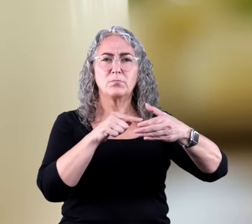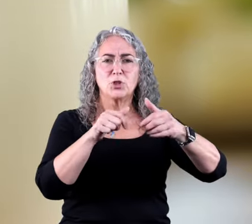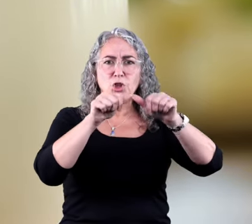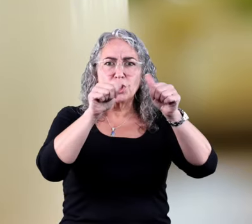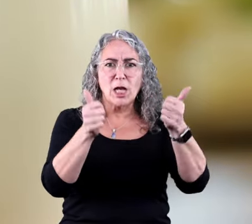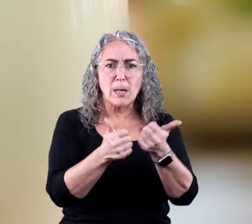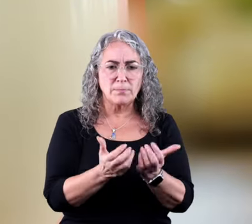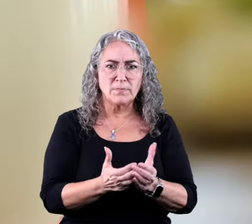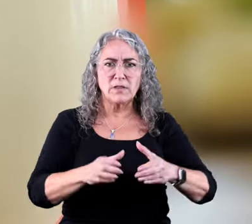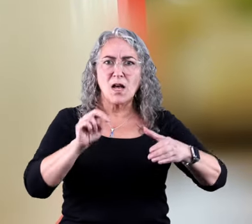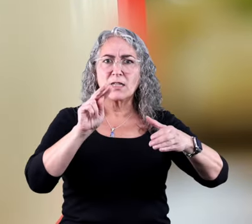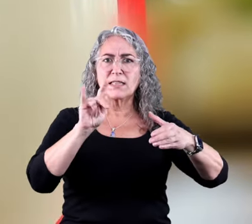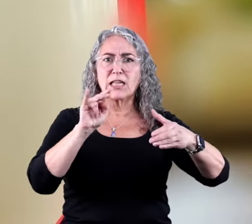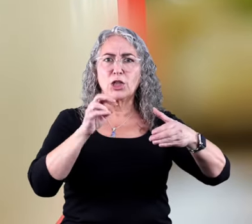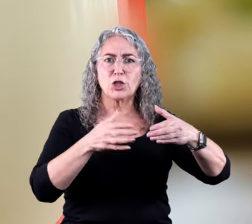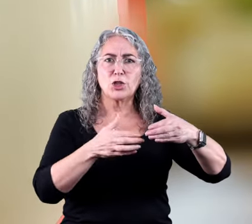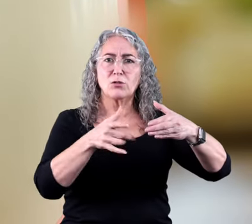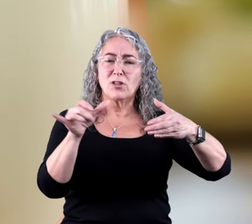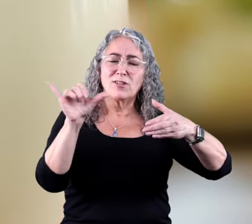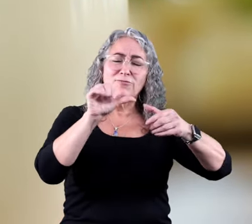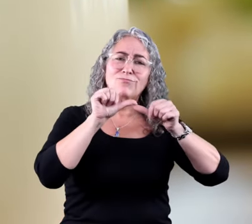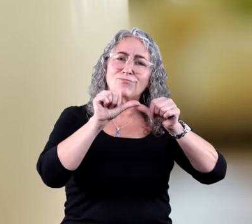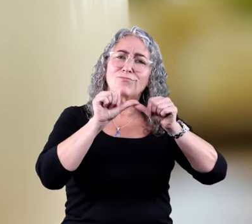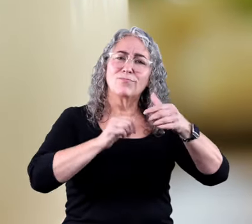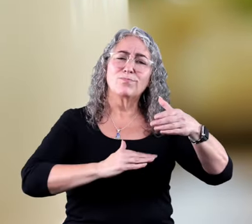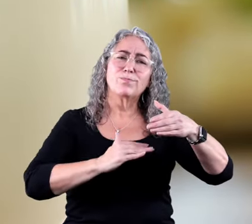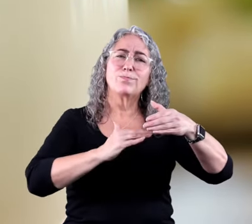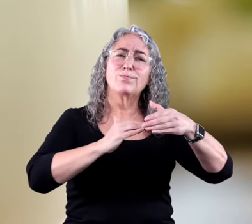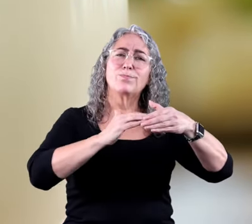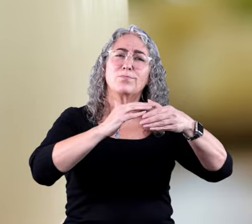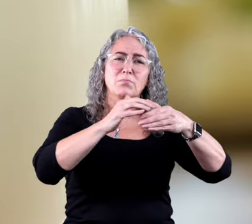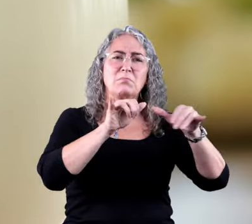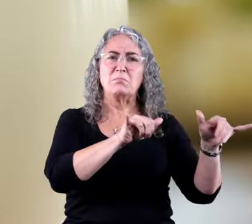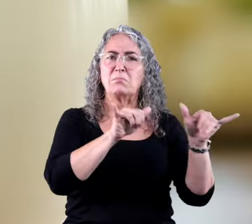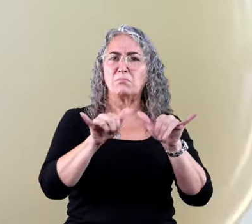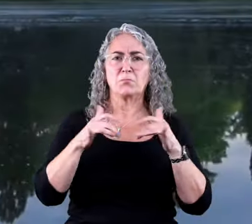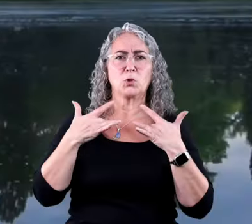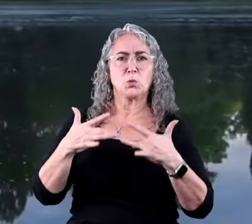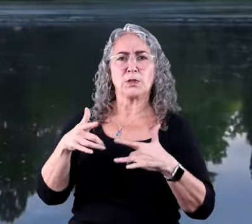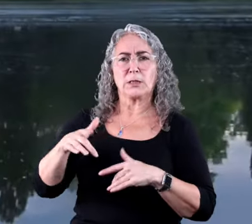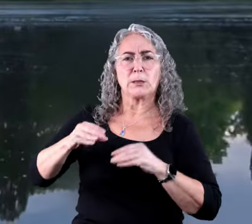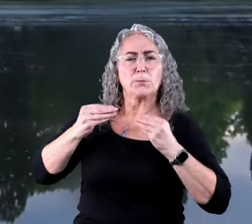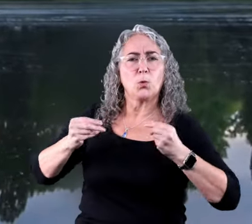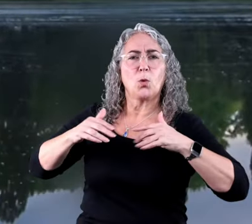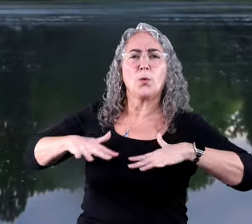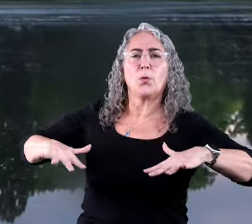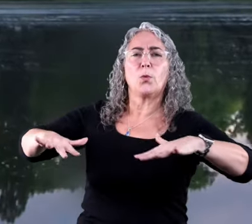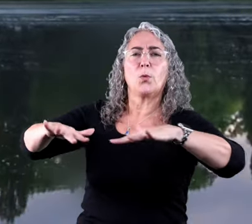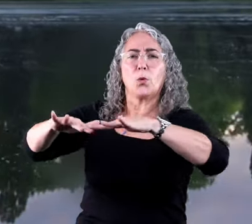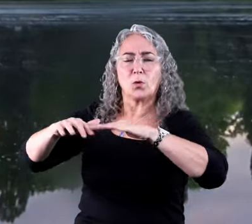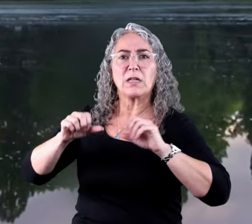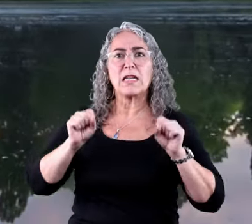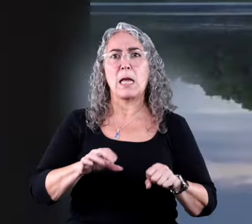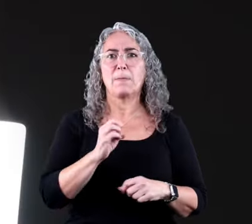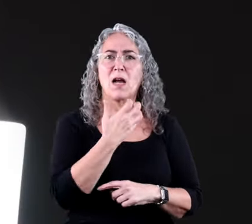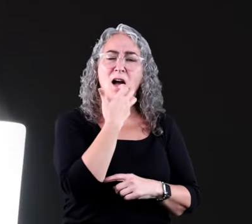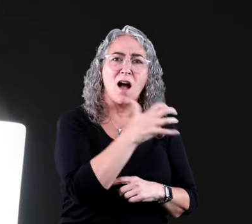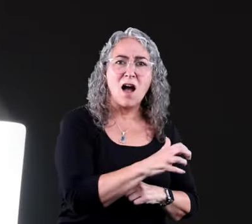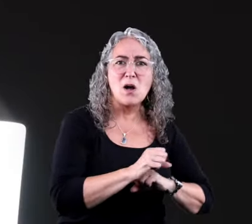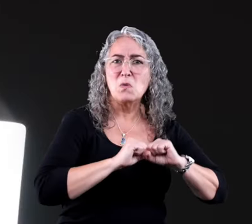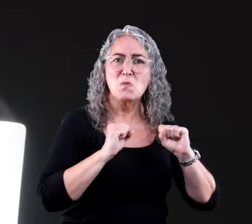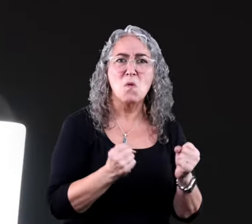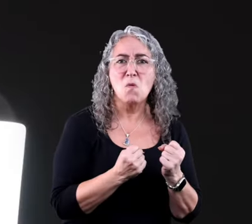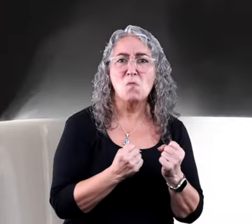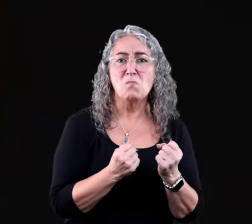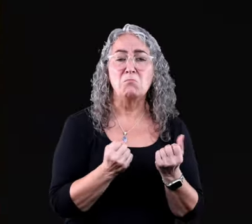in, and they'll take the shape of that container as you continue to pour. They usually have a smooth surface. They can be